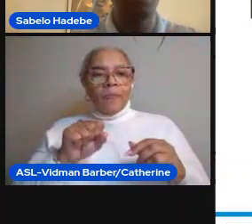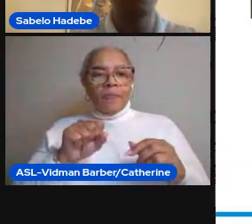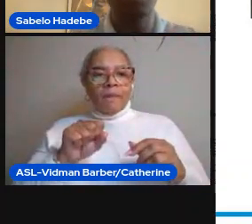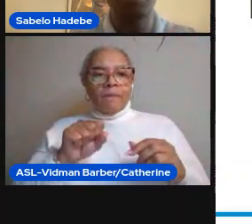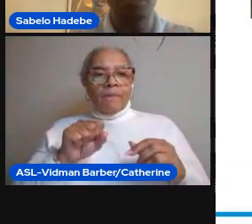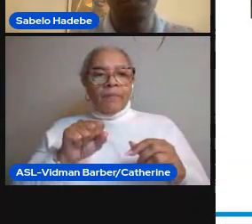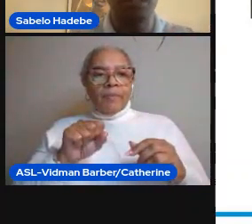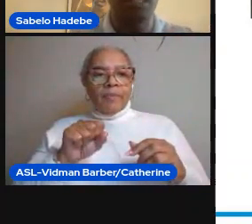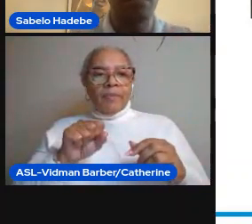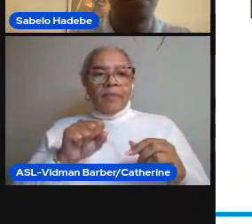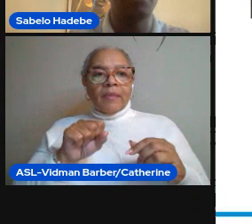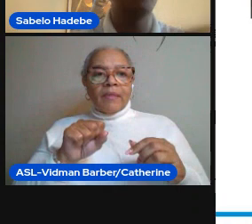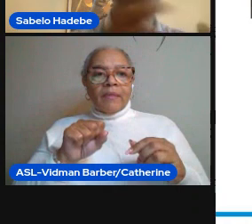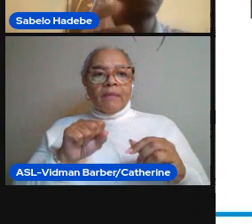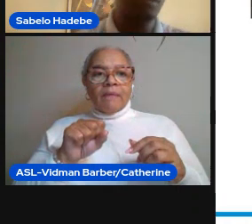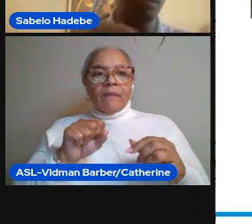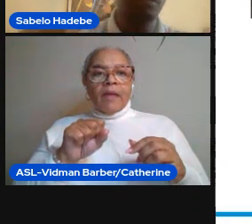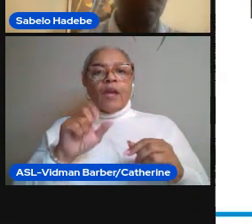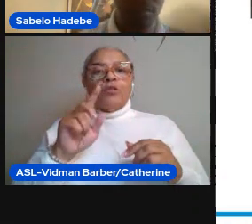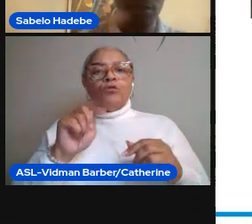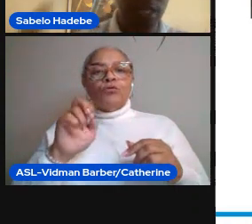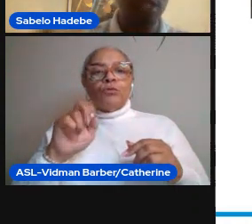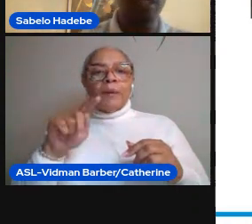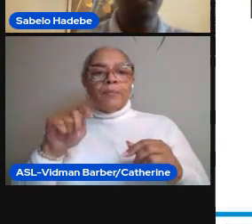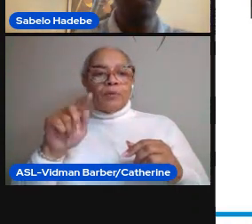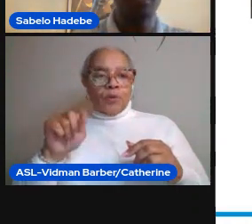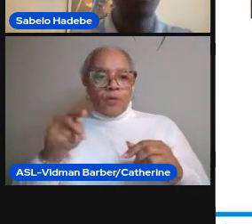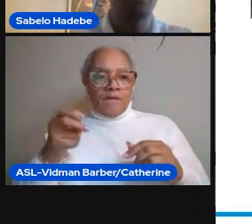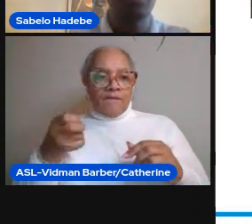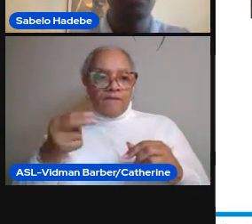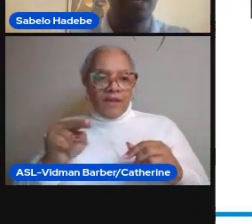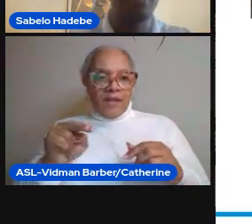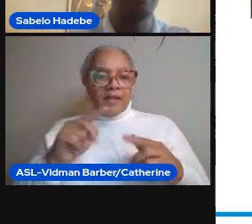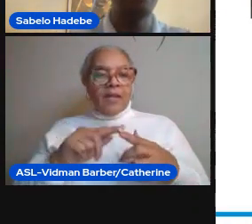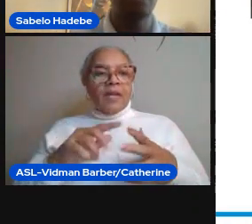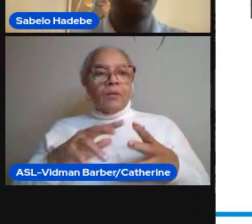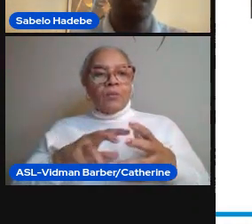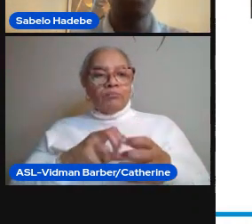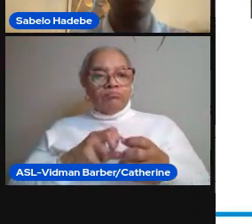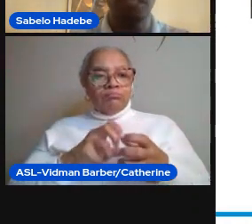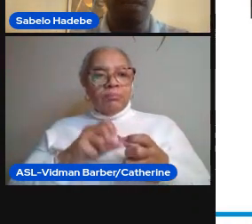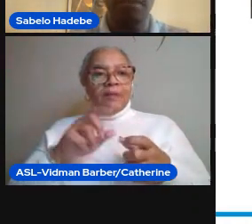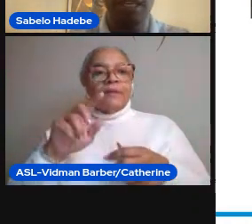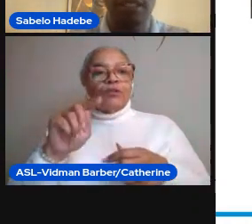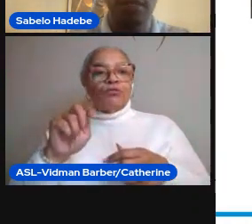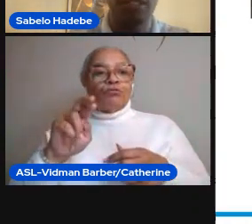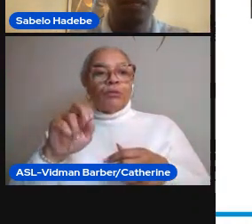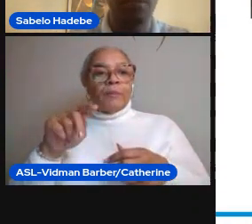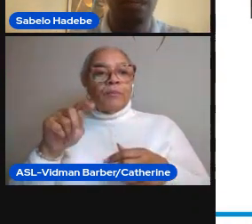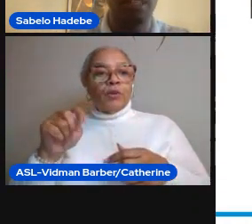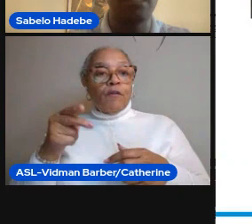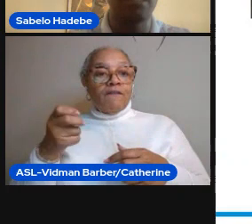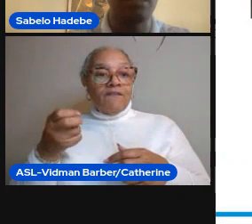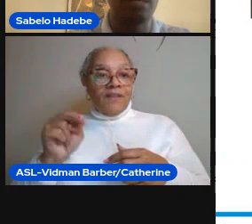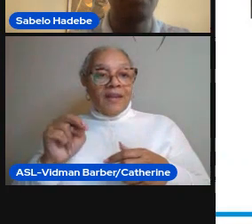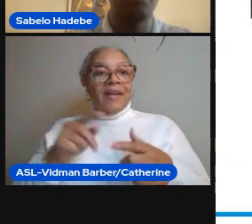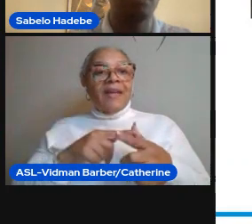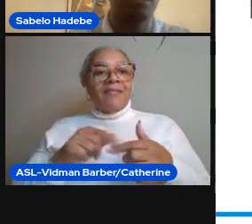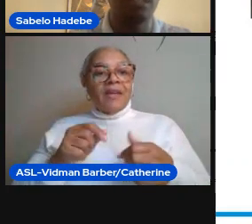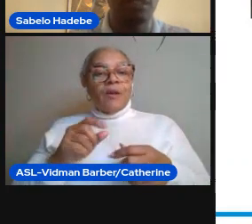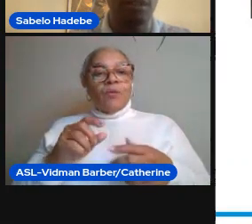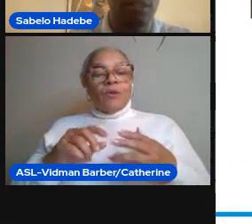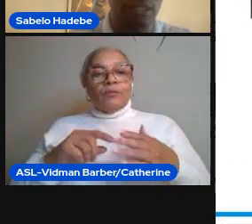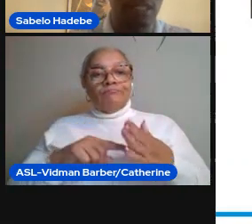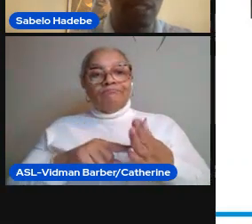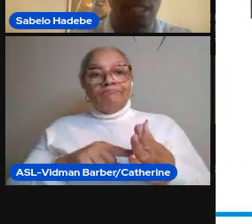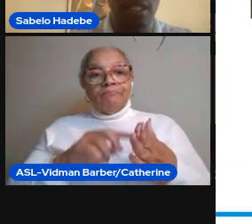tyrosine or tryptophan, for example, it will digest tryptophan, and it will then make these metabolites, and one of them